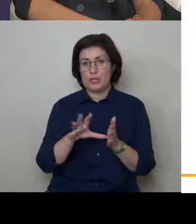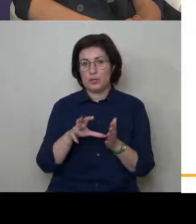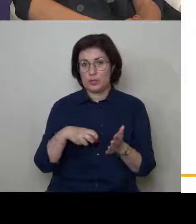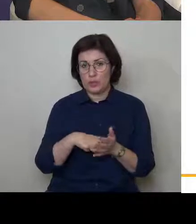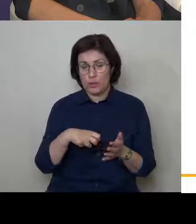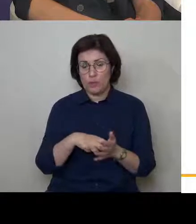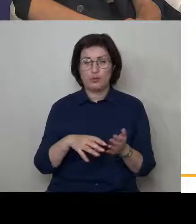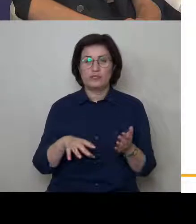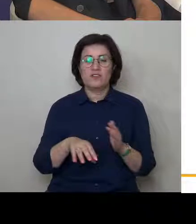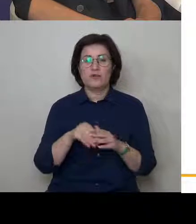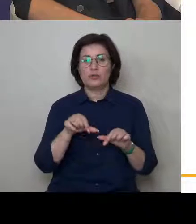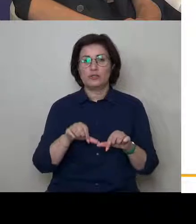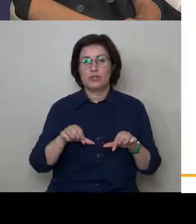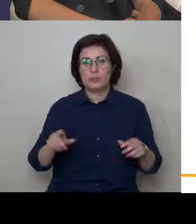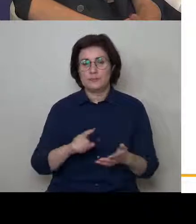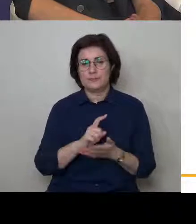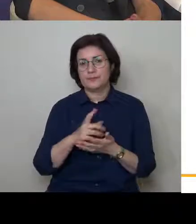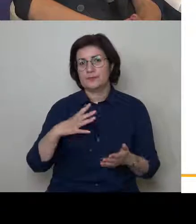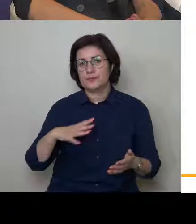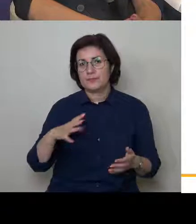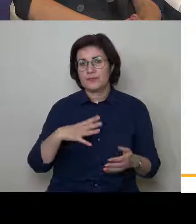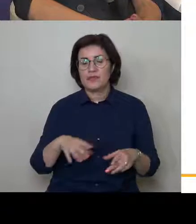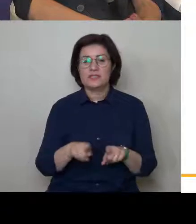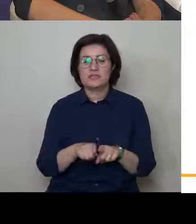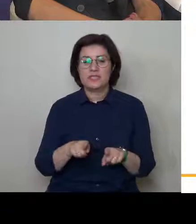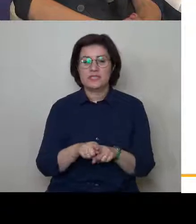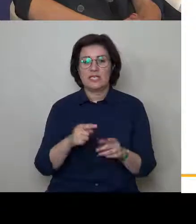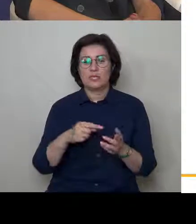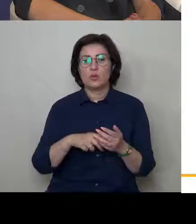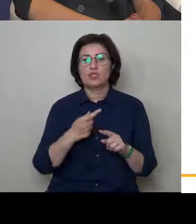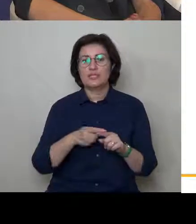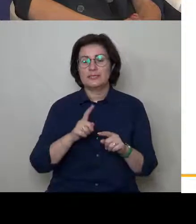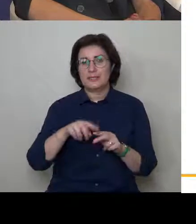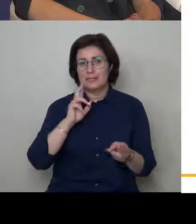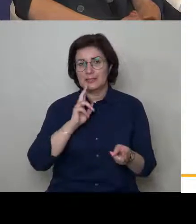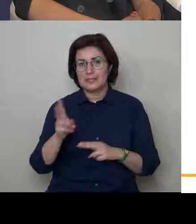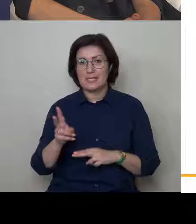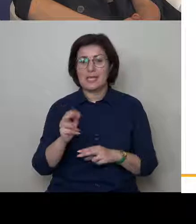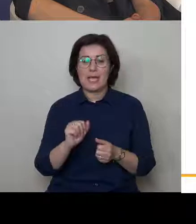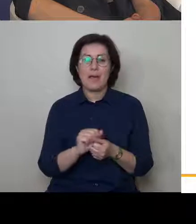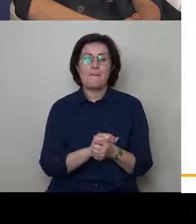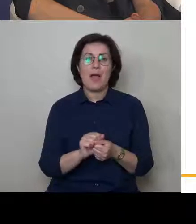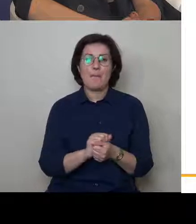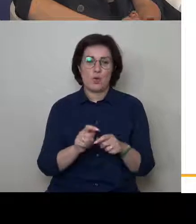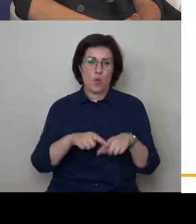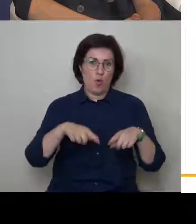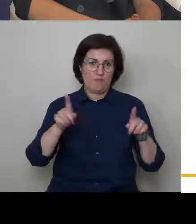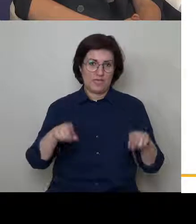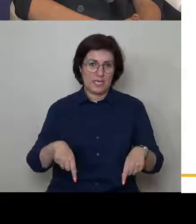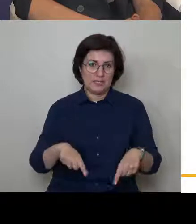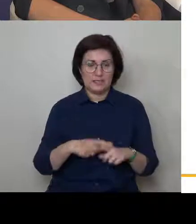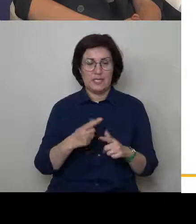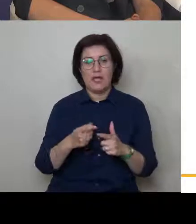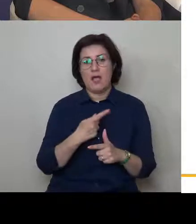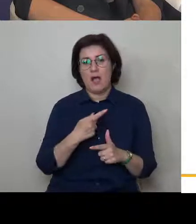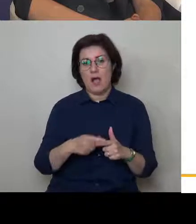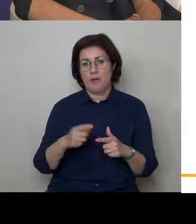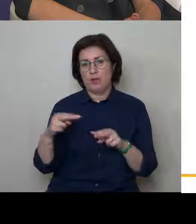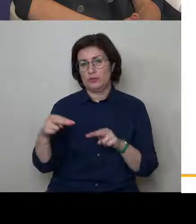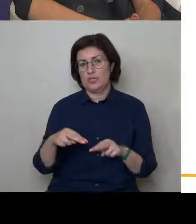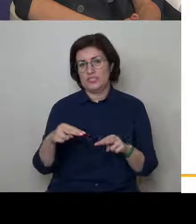complaint by email, then the election commission should still wait for that to receive the complaint on